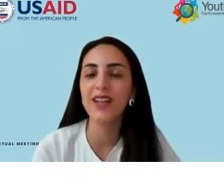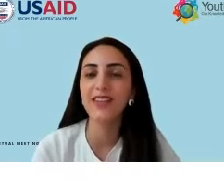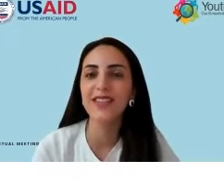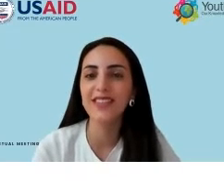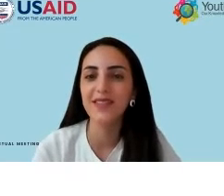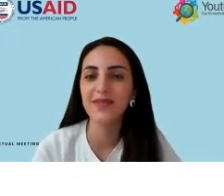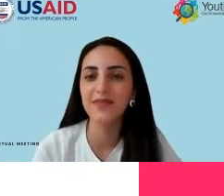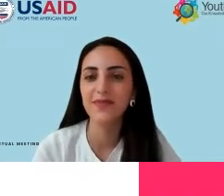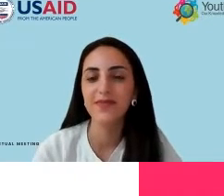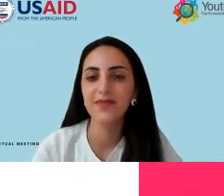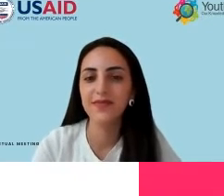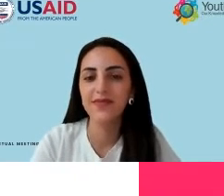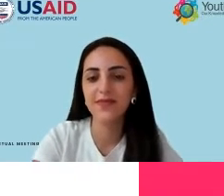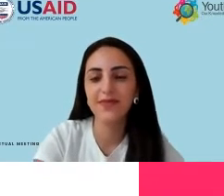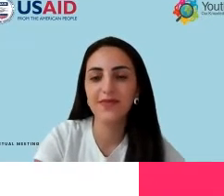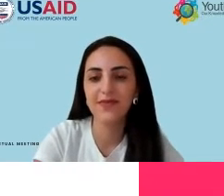to you, Dennis.